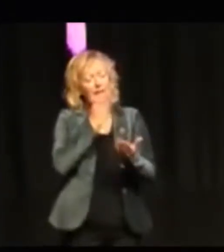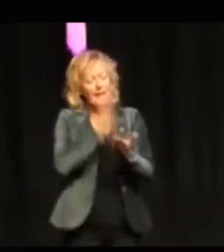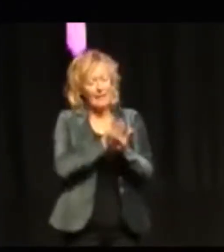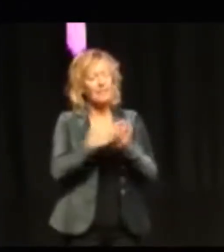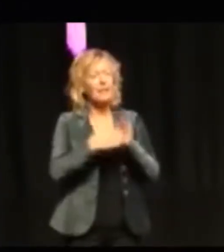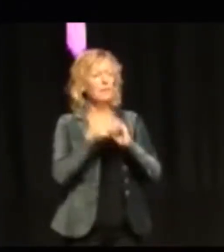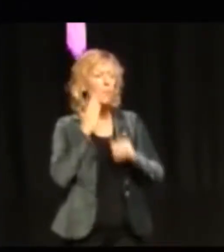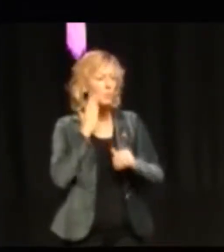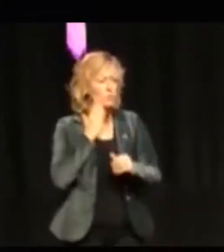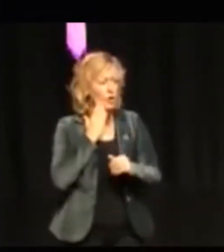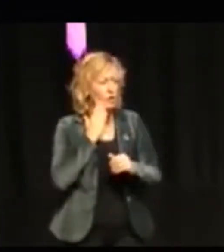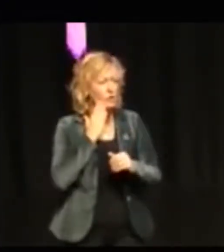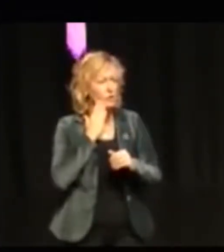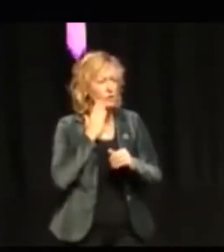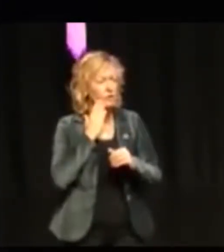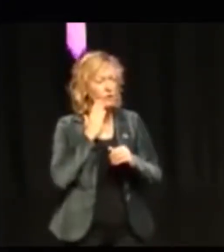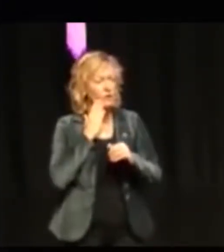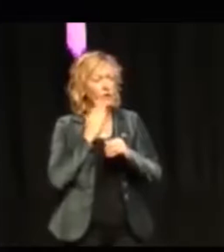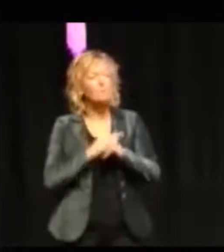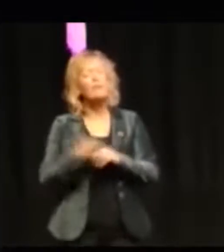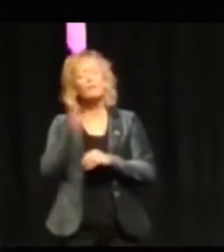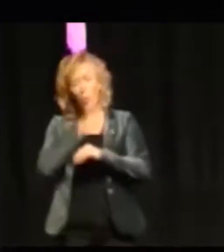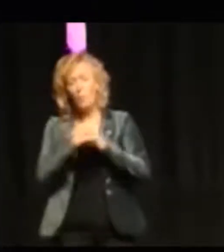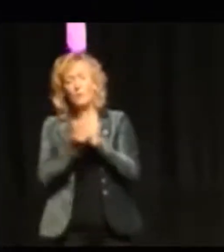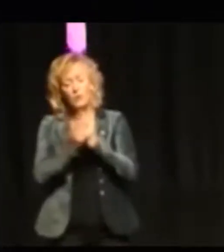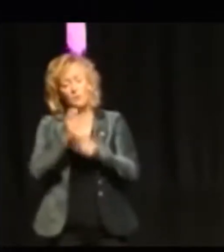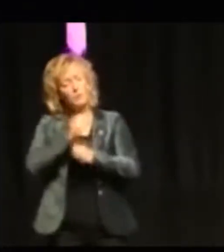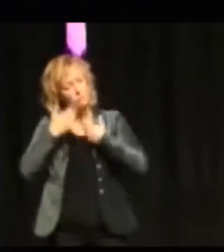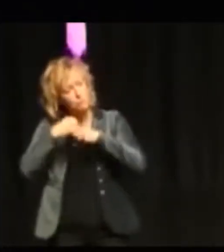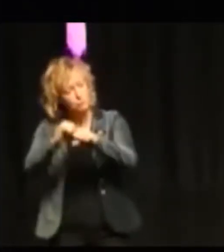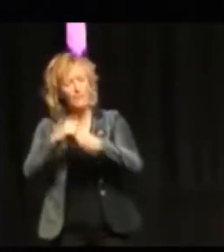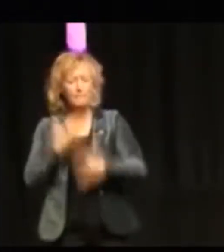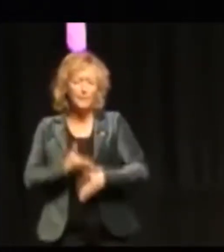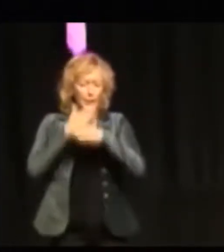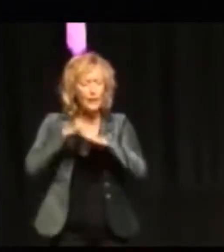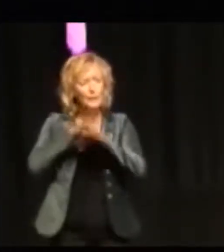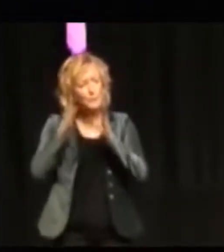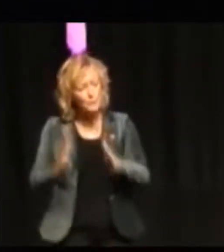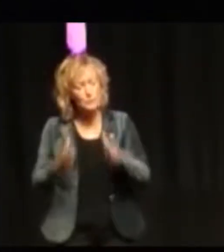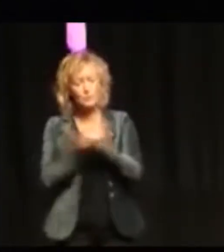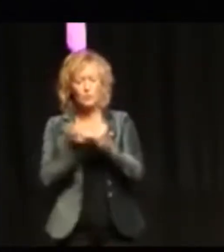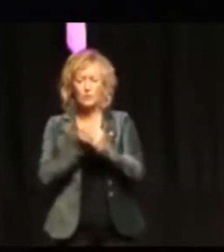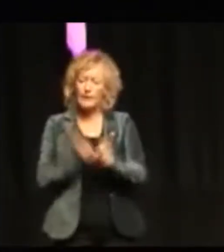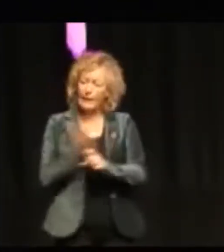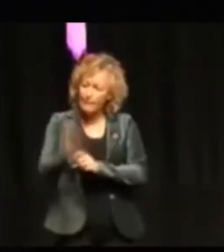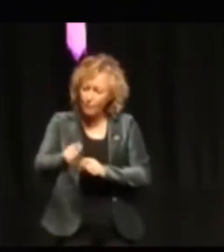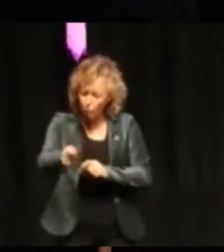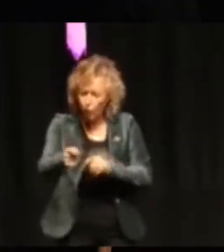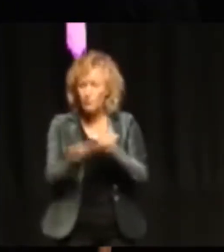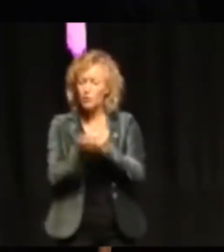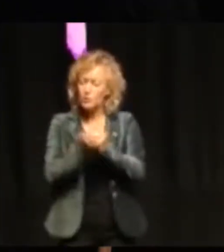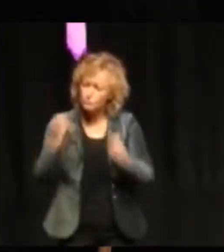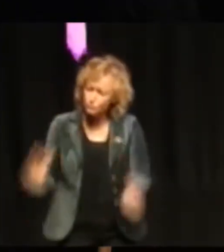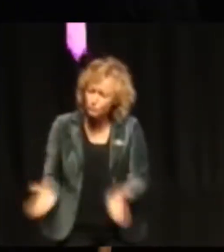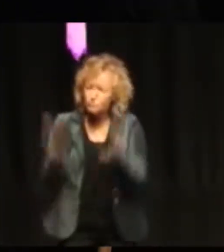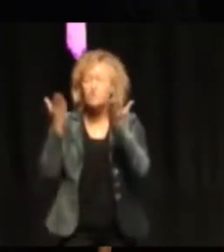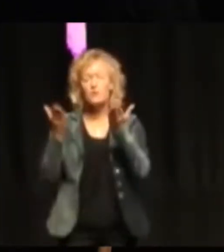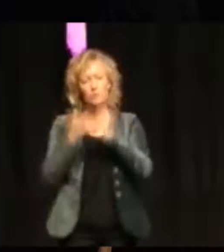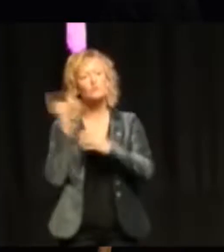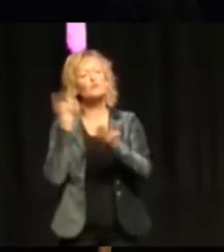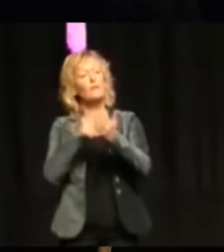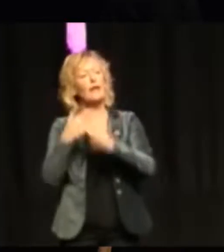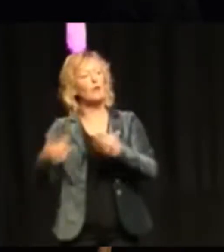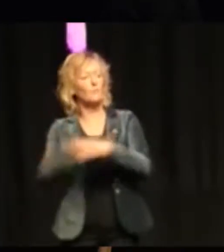housing, that implies that somehow or other I have to build you housing and hand you the key, and you just sort of sit on your hands while I give you free